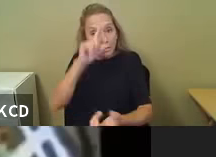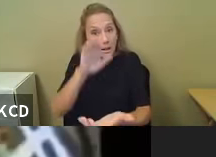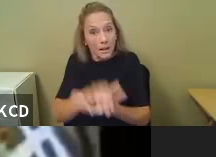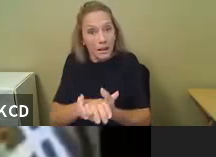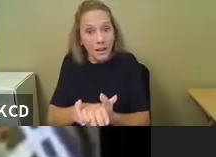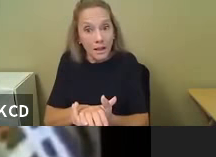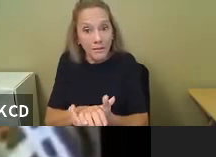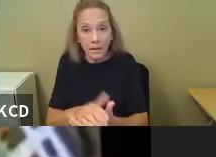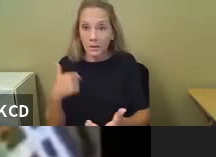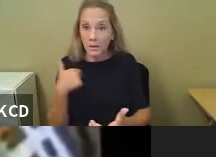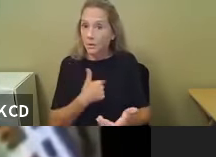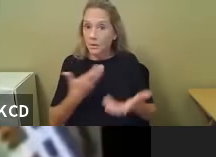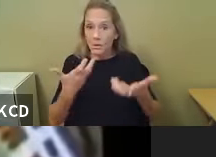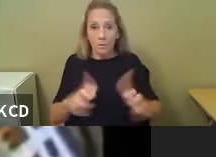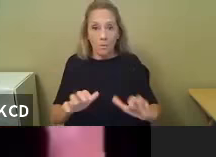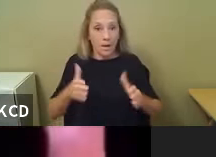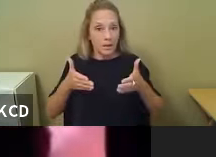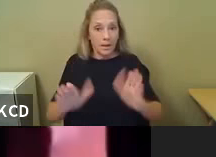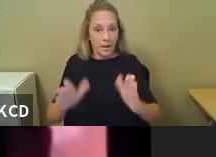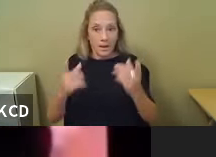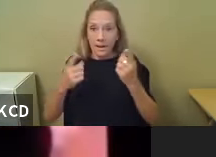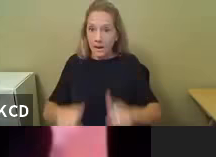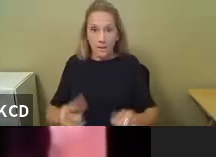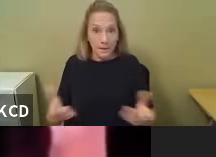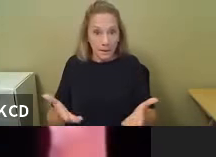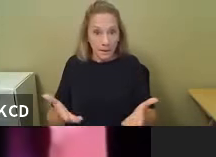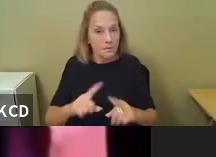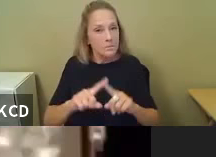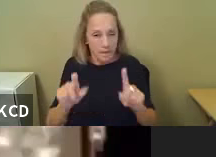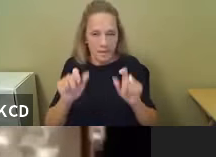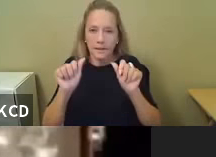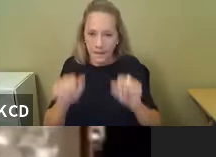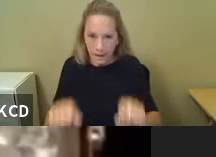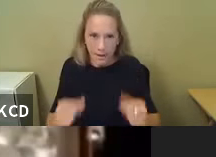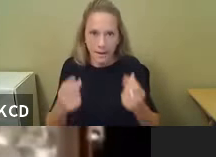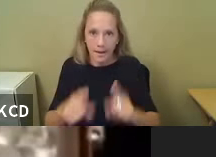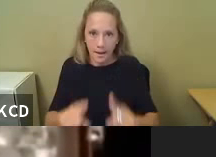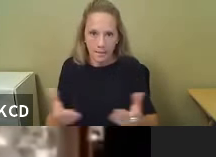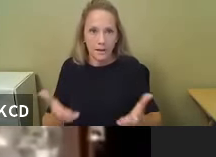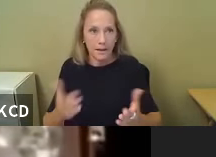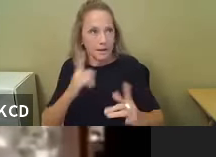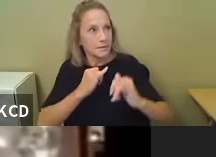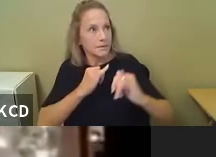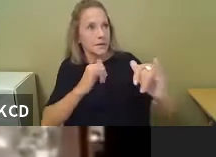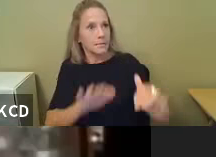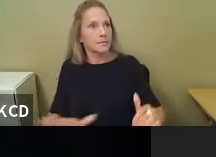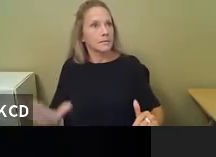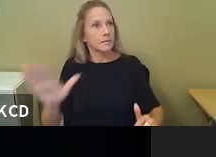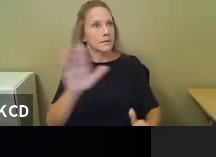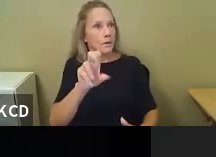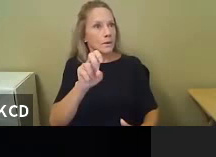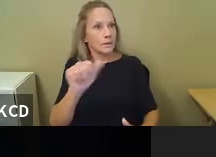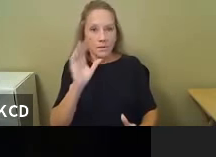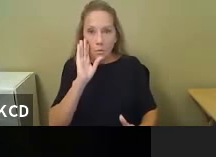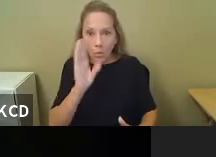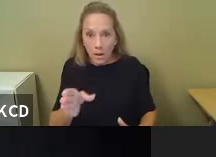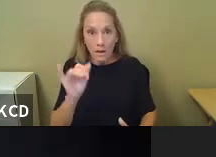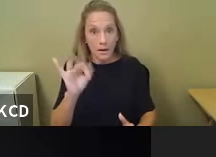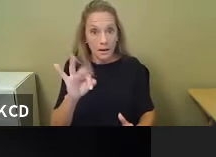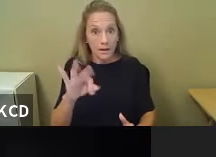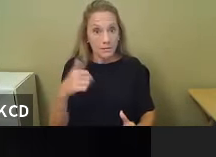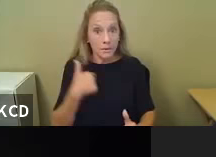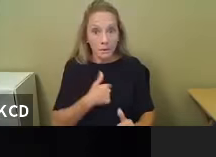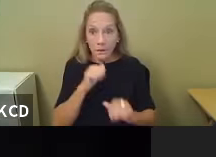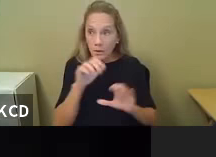happen here, but it can happen here. It will happen here if we don't act